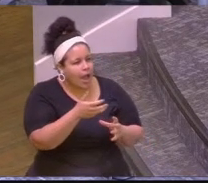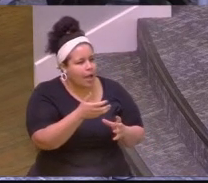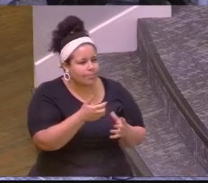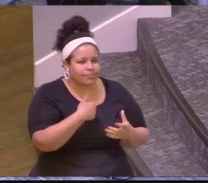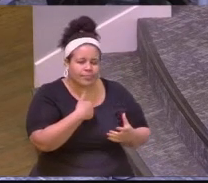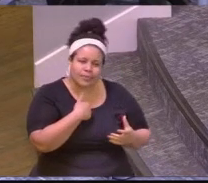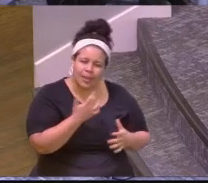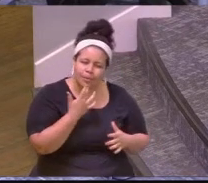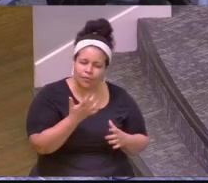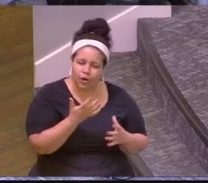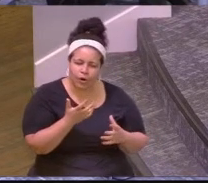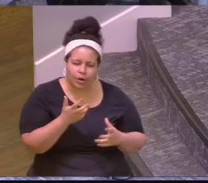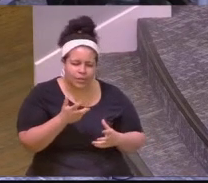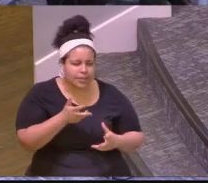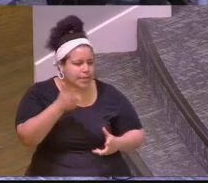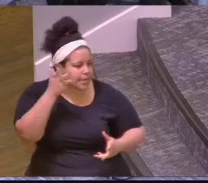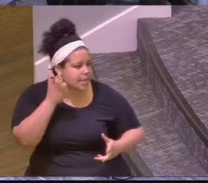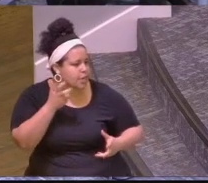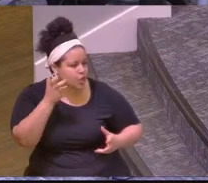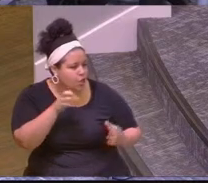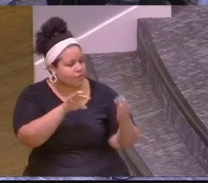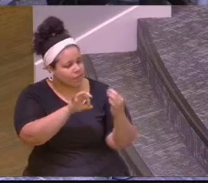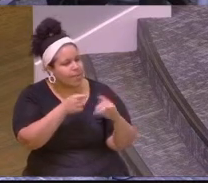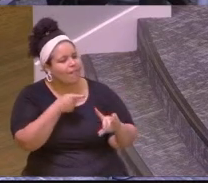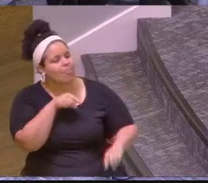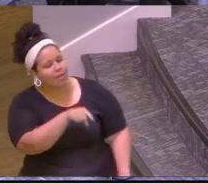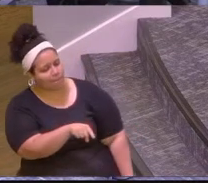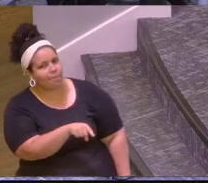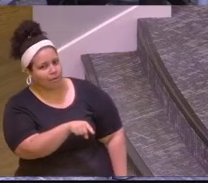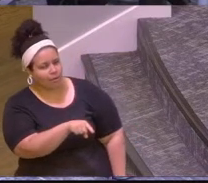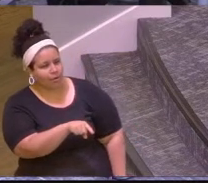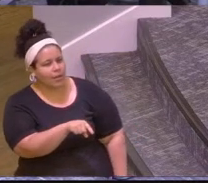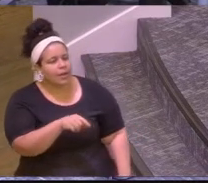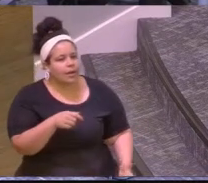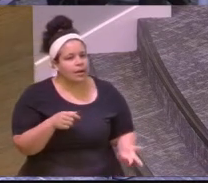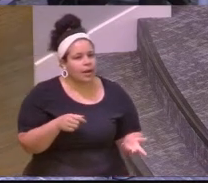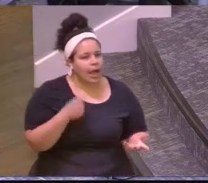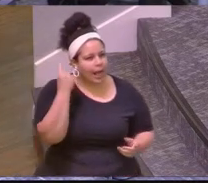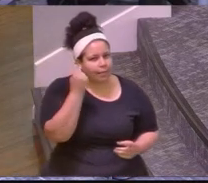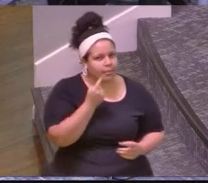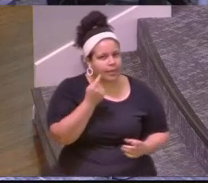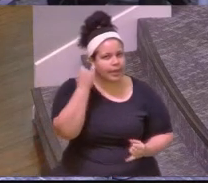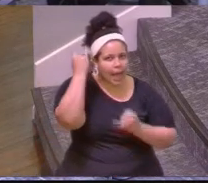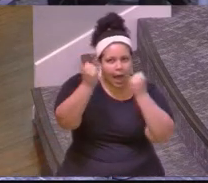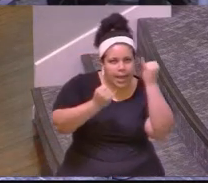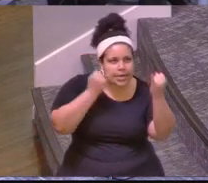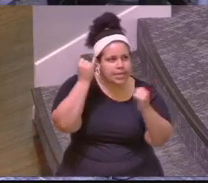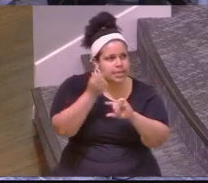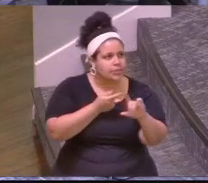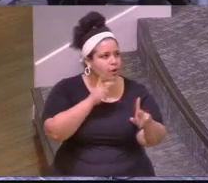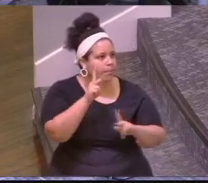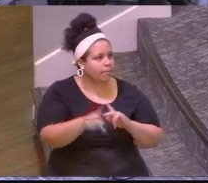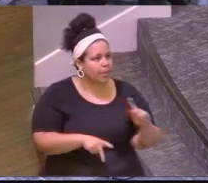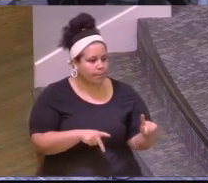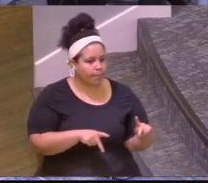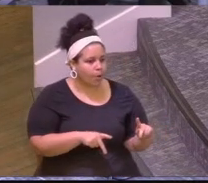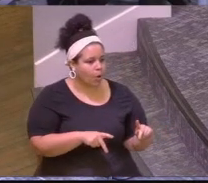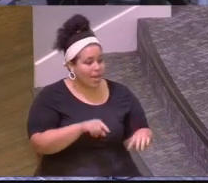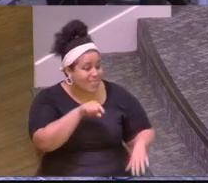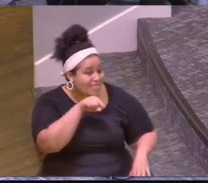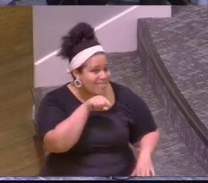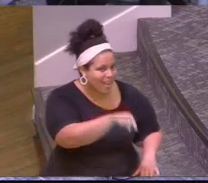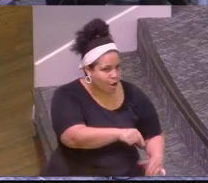to make the decision or that teachers are going to make the decision, but I think that getting ideas from people who are living it right